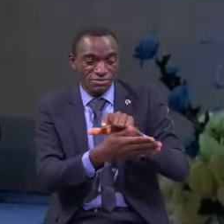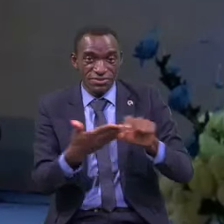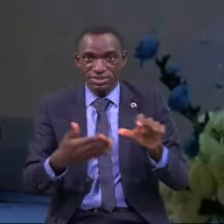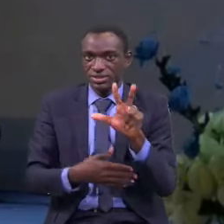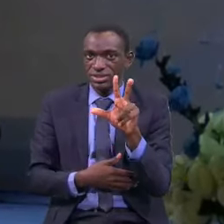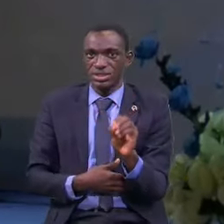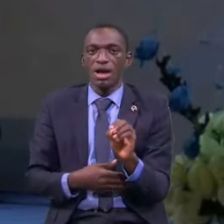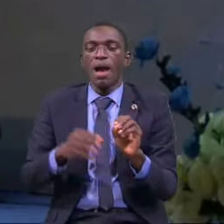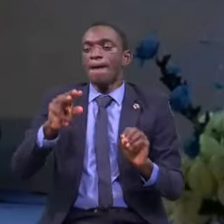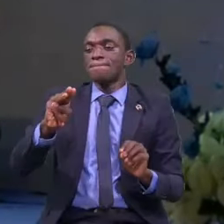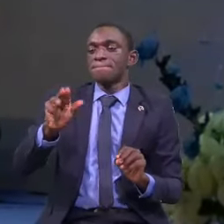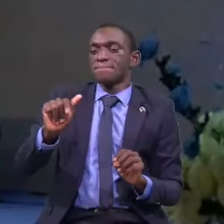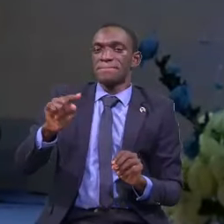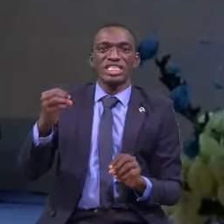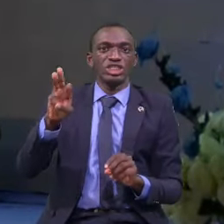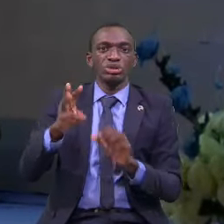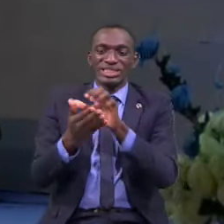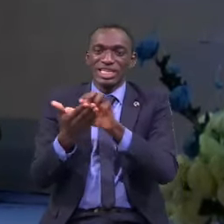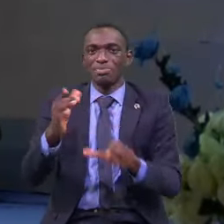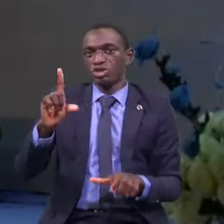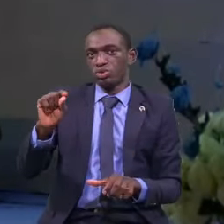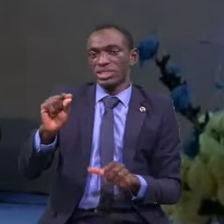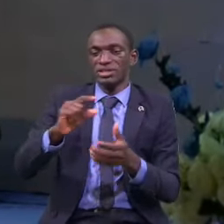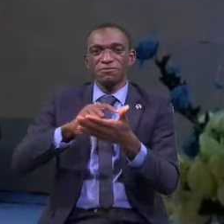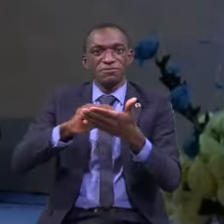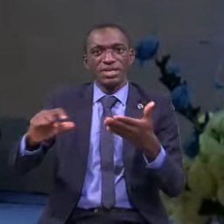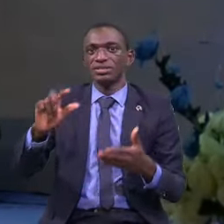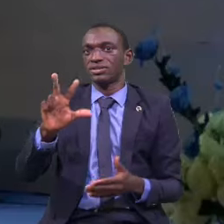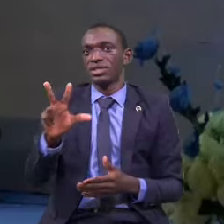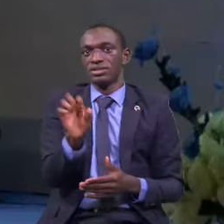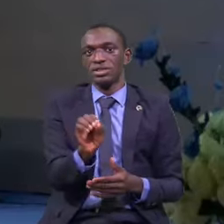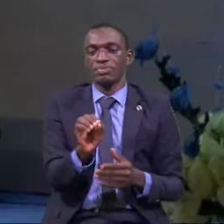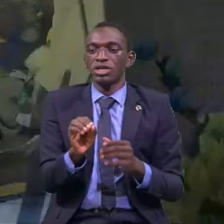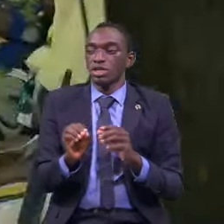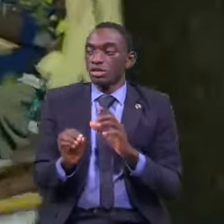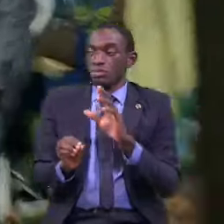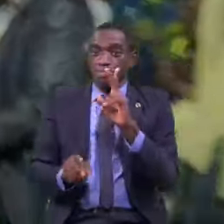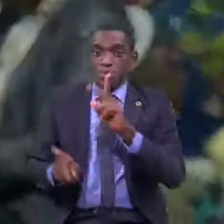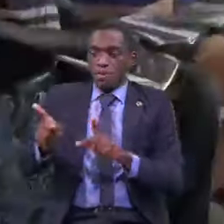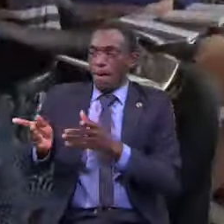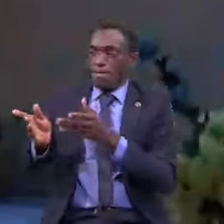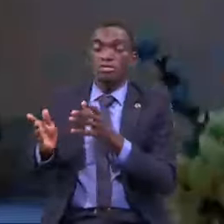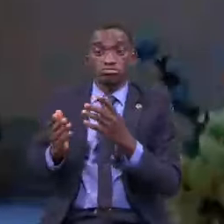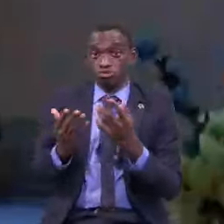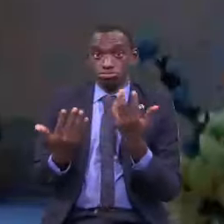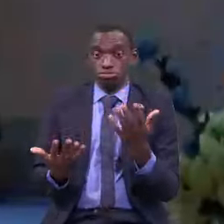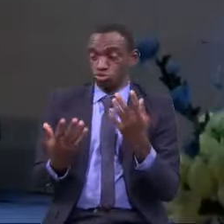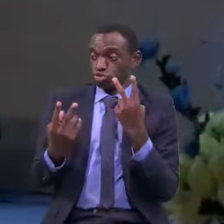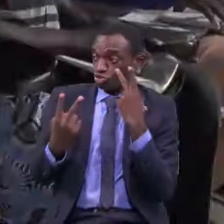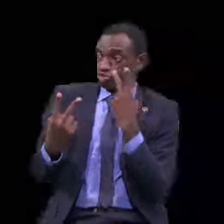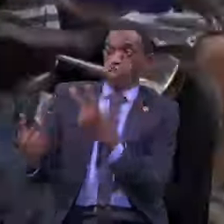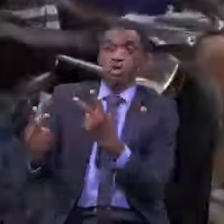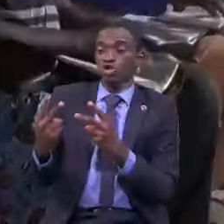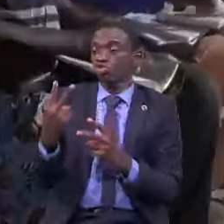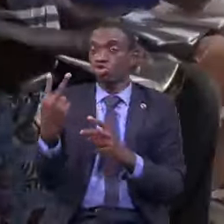Matthew chapter 20, verse 30. And behold, two blind men sitting by the